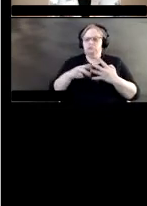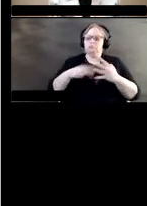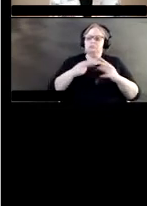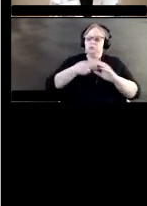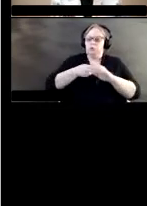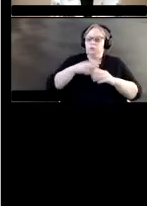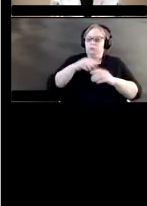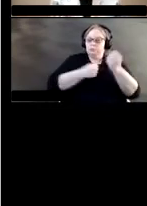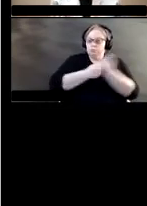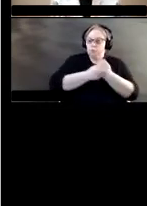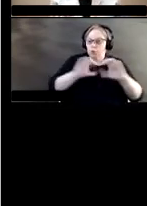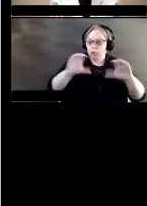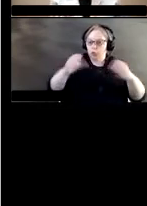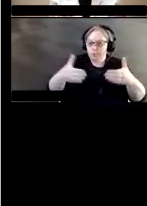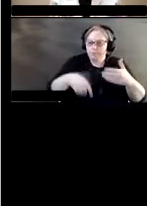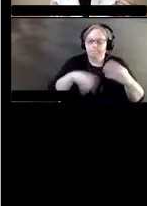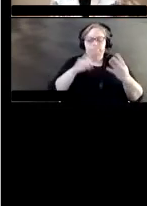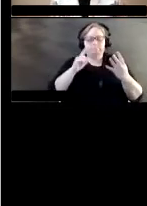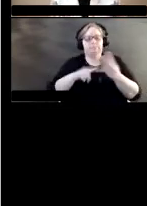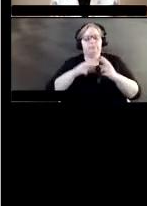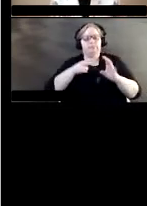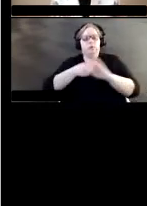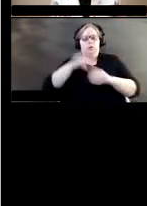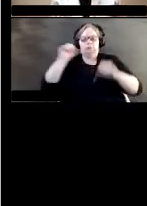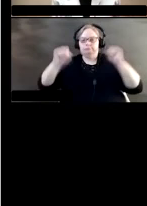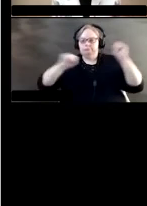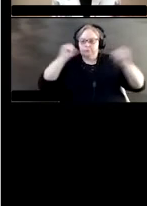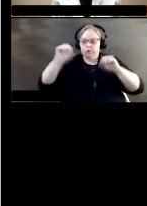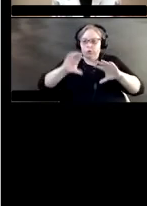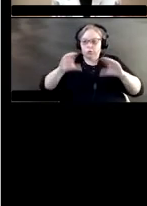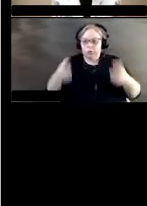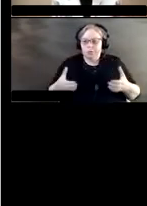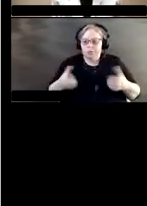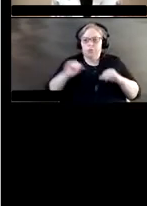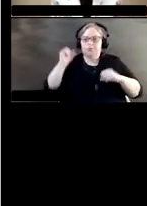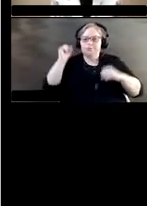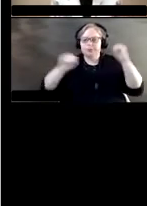definitely joining an exercise group, or at least having an exercise regimen.